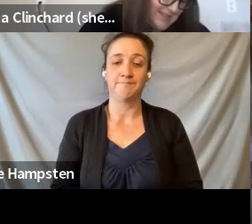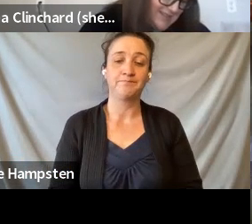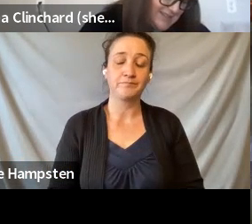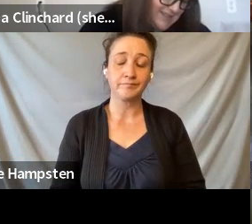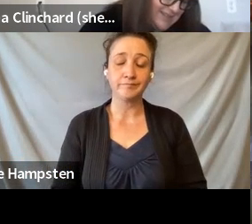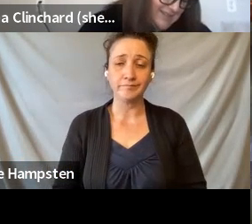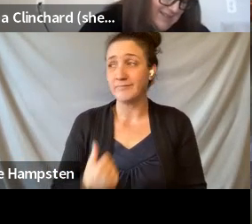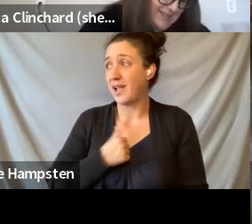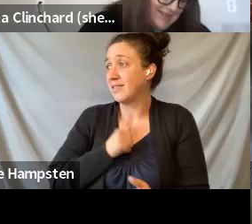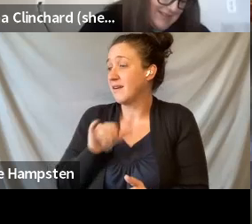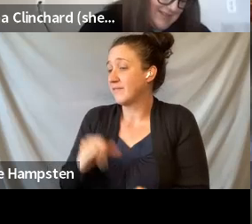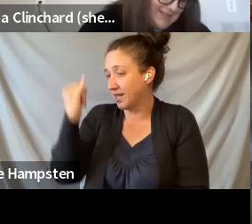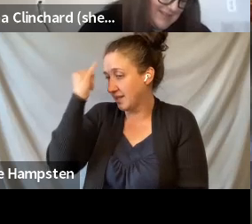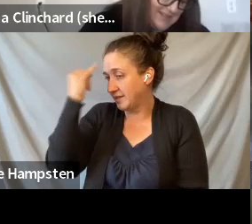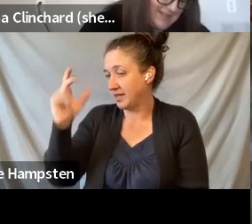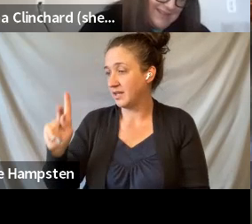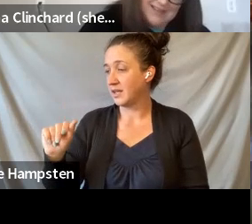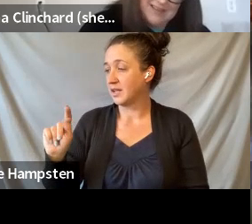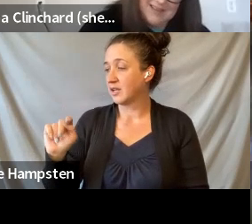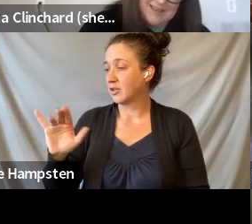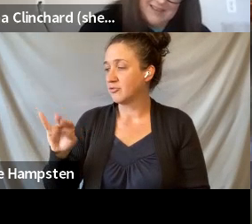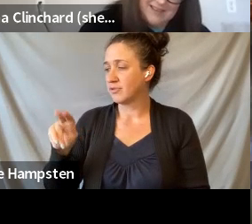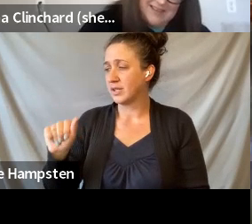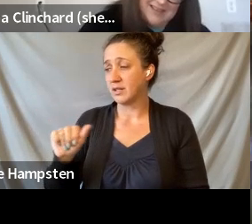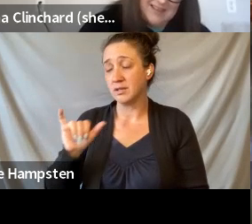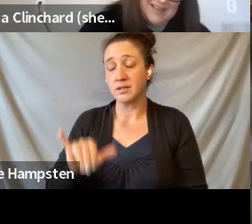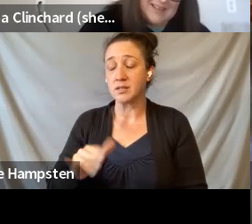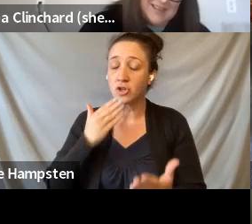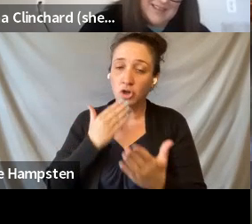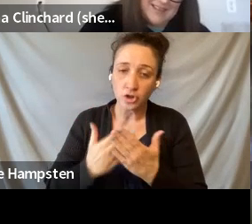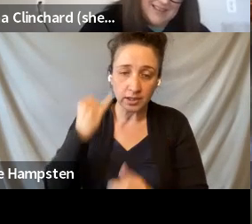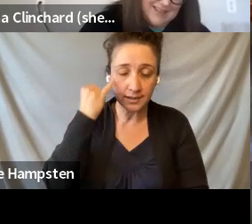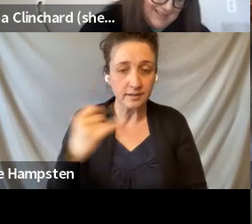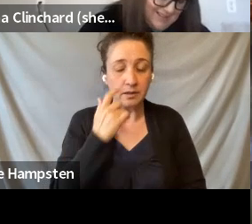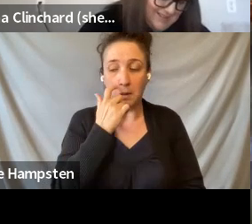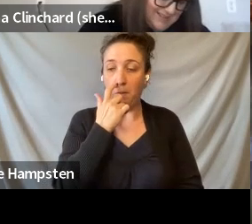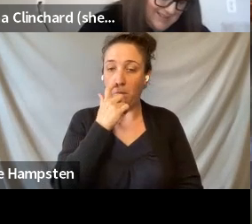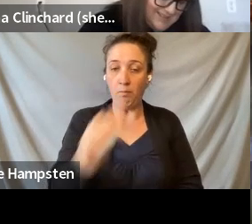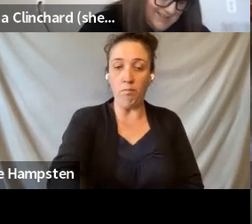I love that idea, Katrina. Such a good idea.